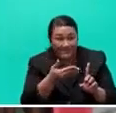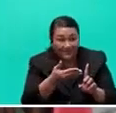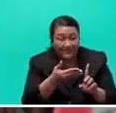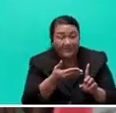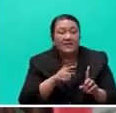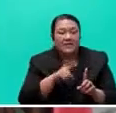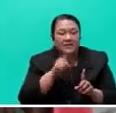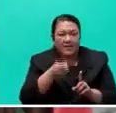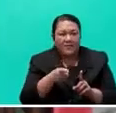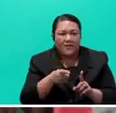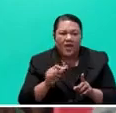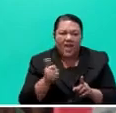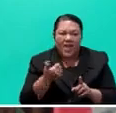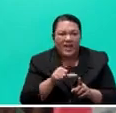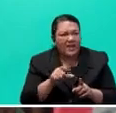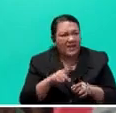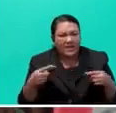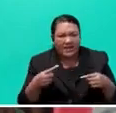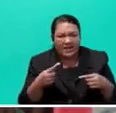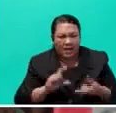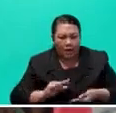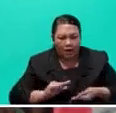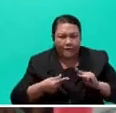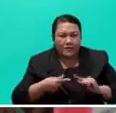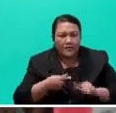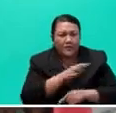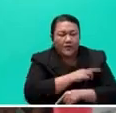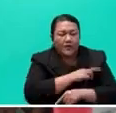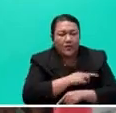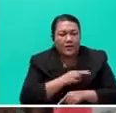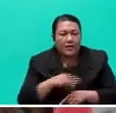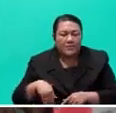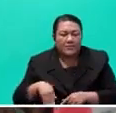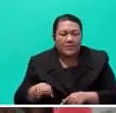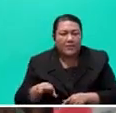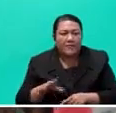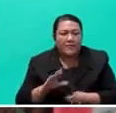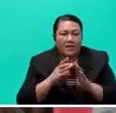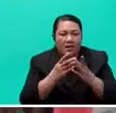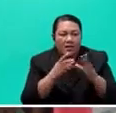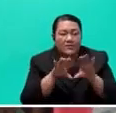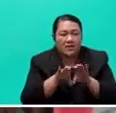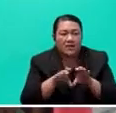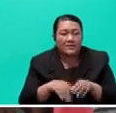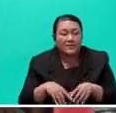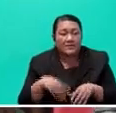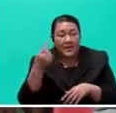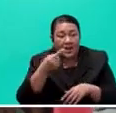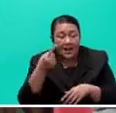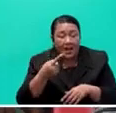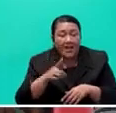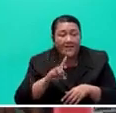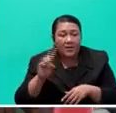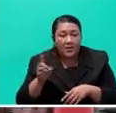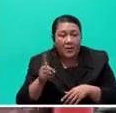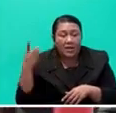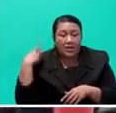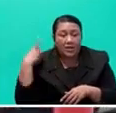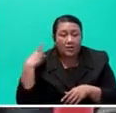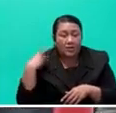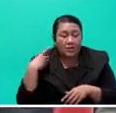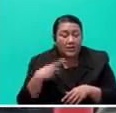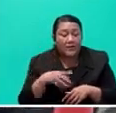his or her role as a member of the Council. Clause 11 of the bill prescribes the duties of the Secretary to the